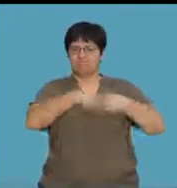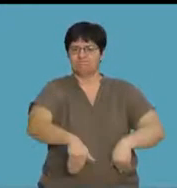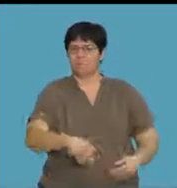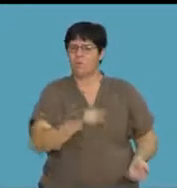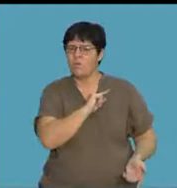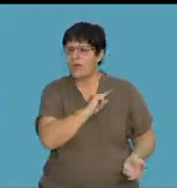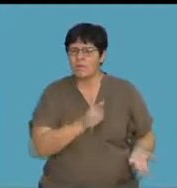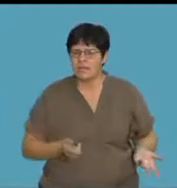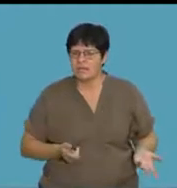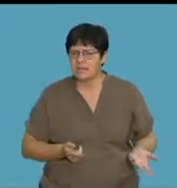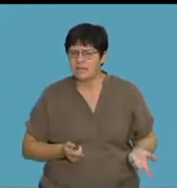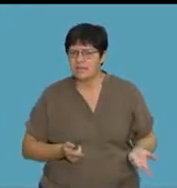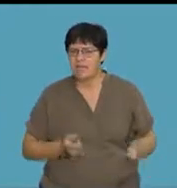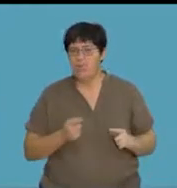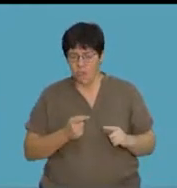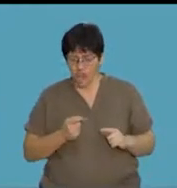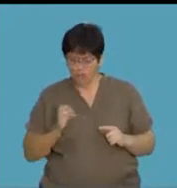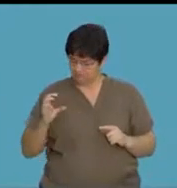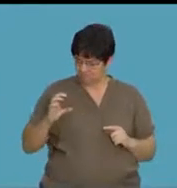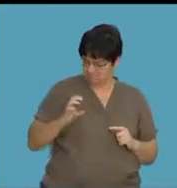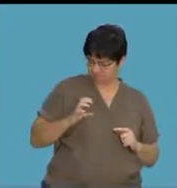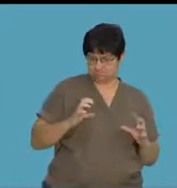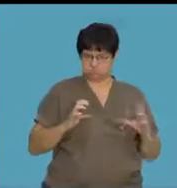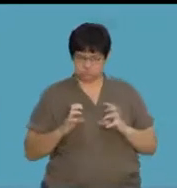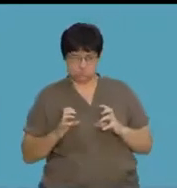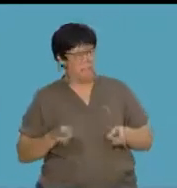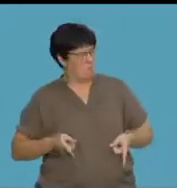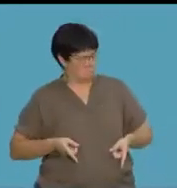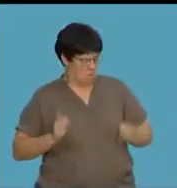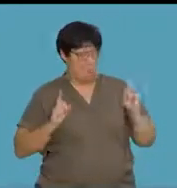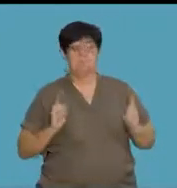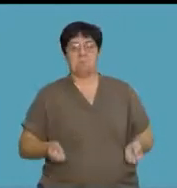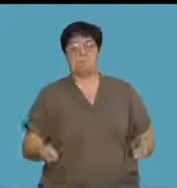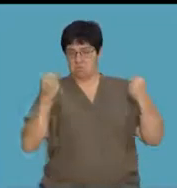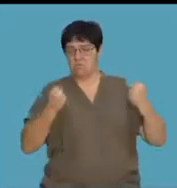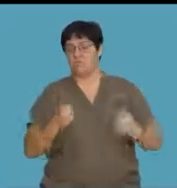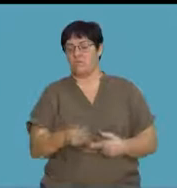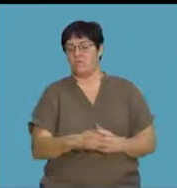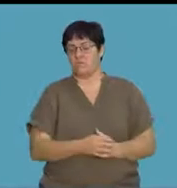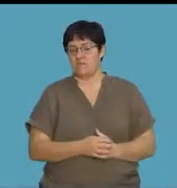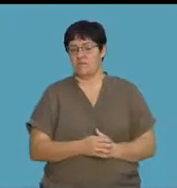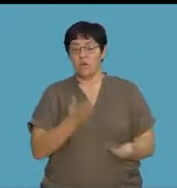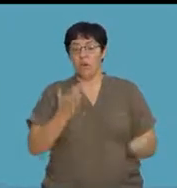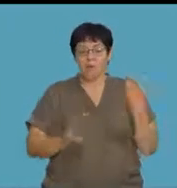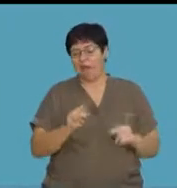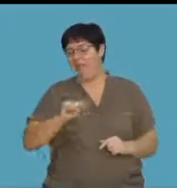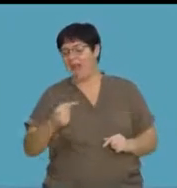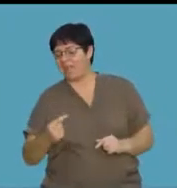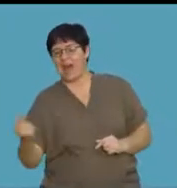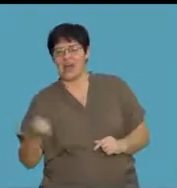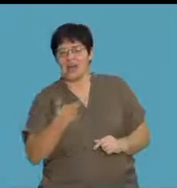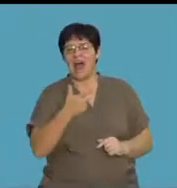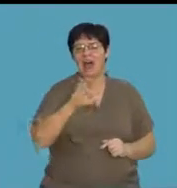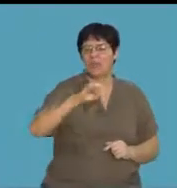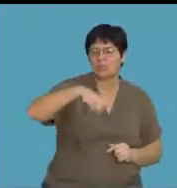restricted. Why? Because the forces are very strong. So the word very suggests that in comparison to other